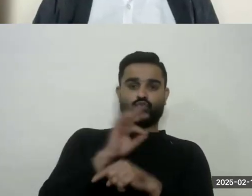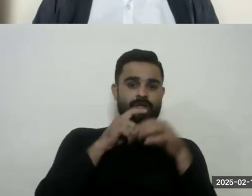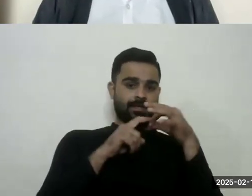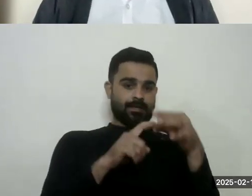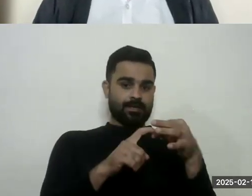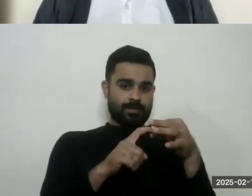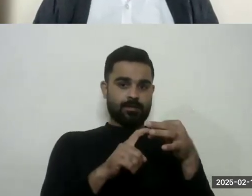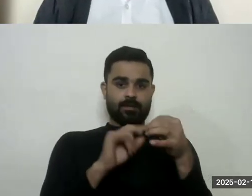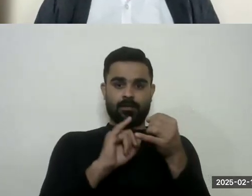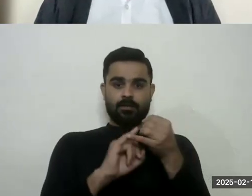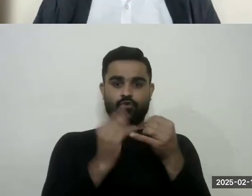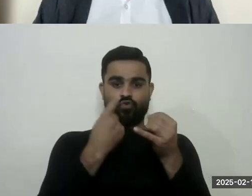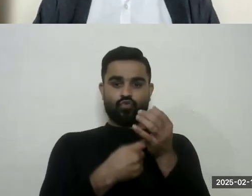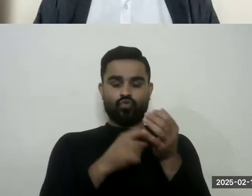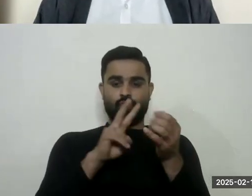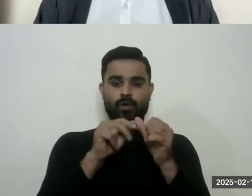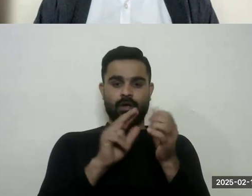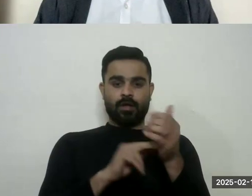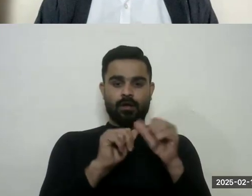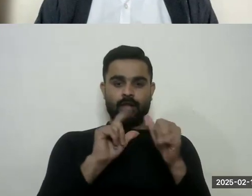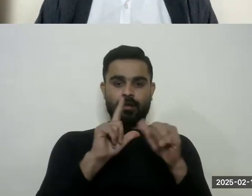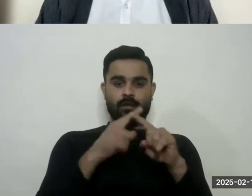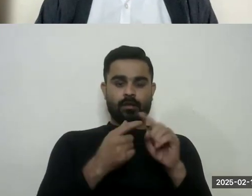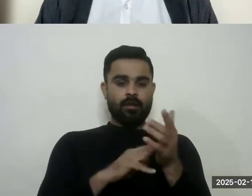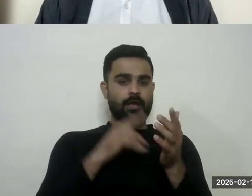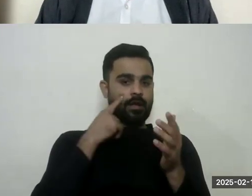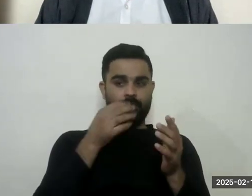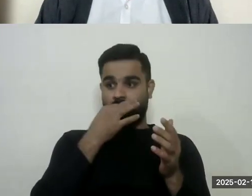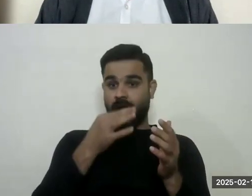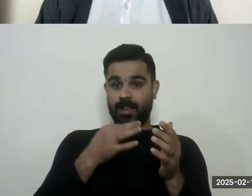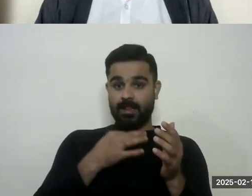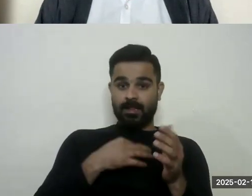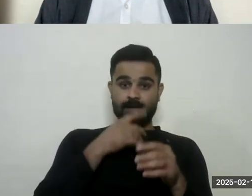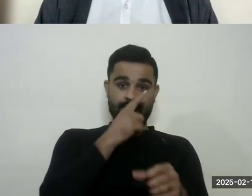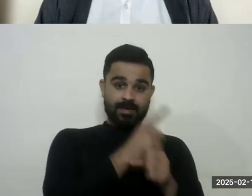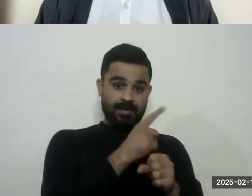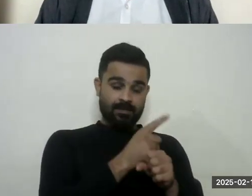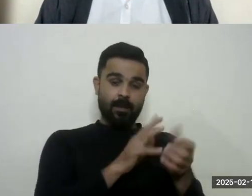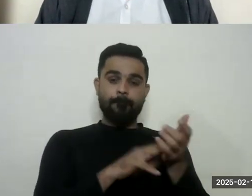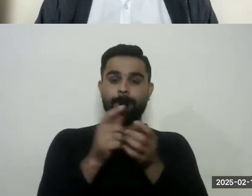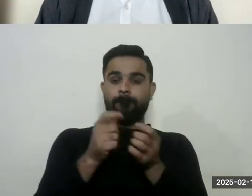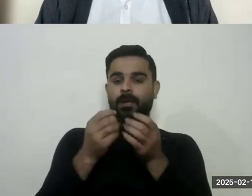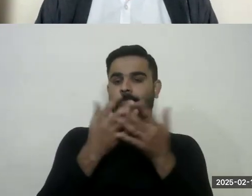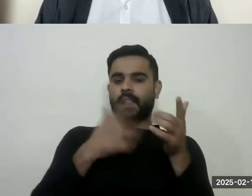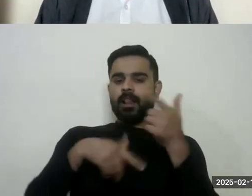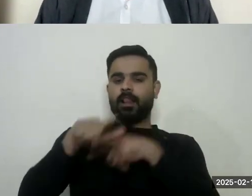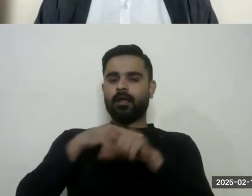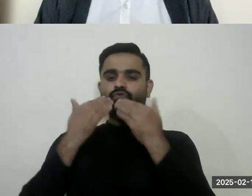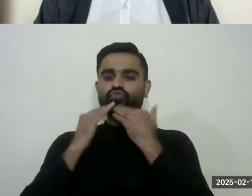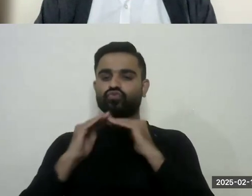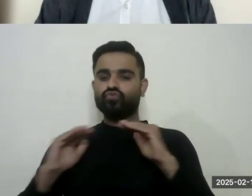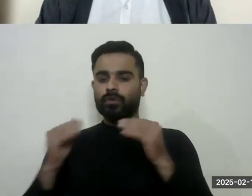from Suvarna Lakshmi. They ask, how should a teacher manage many languages of the students